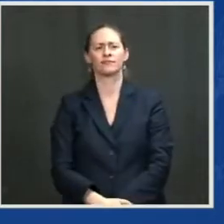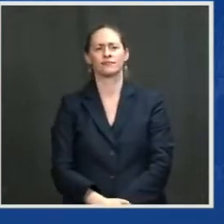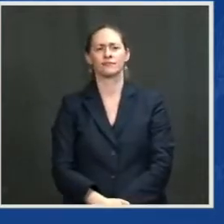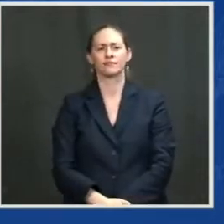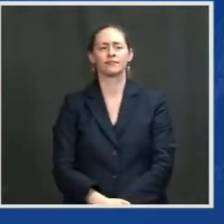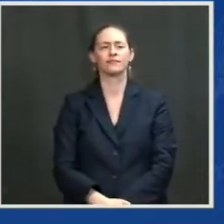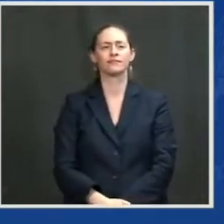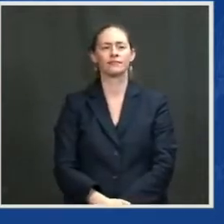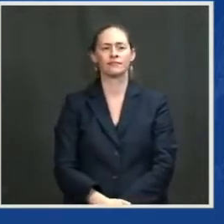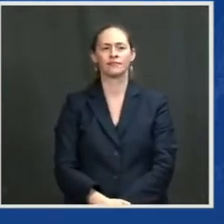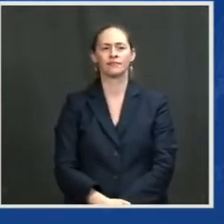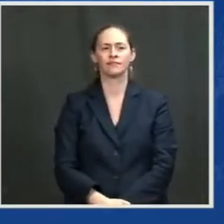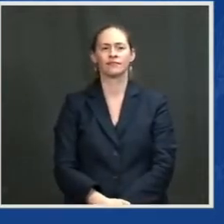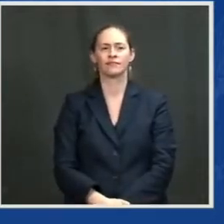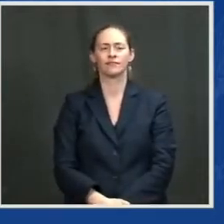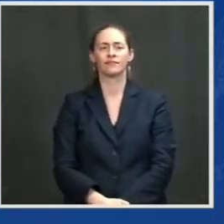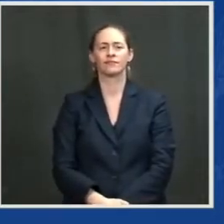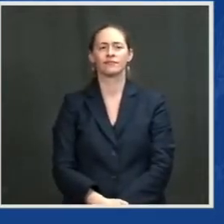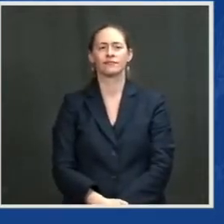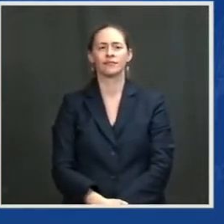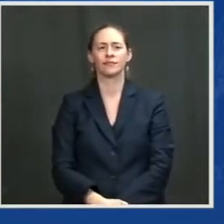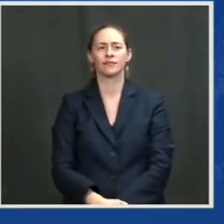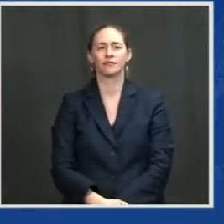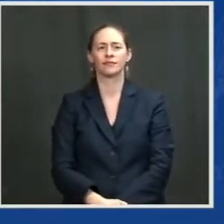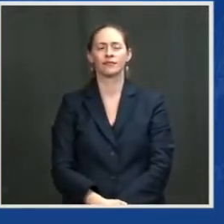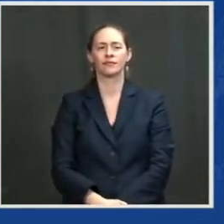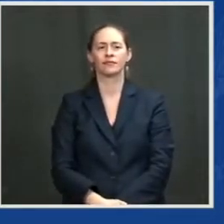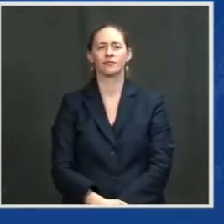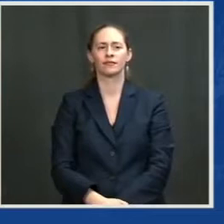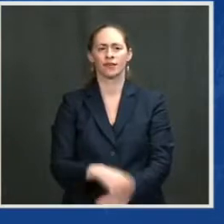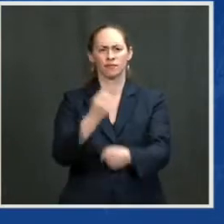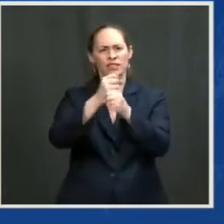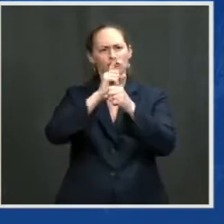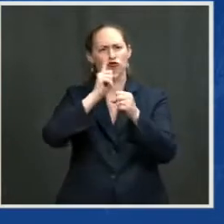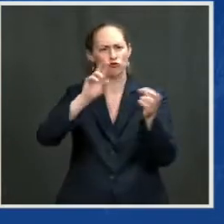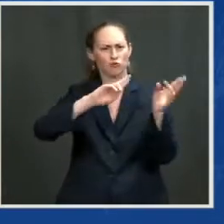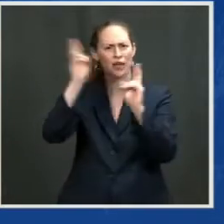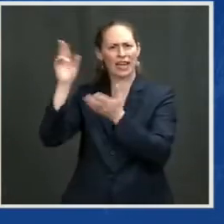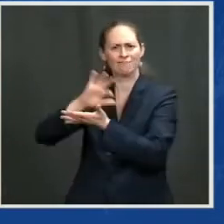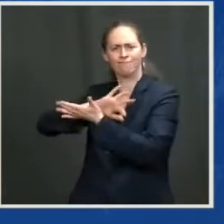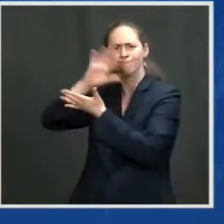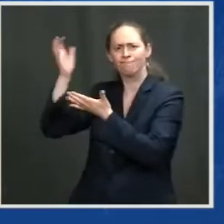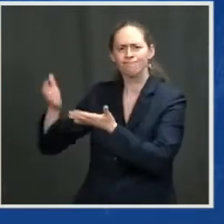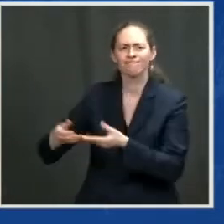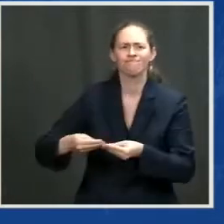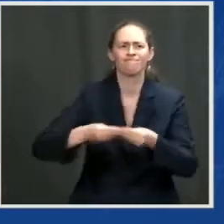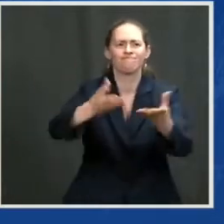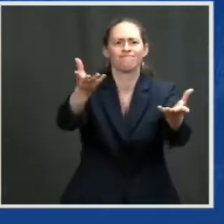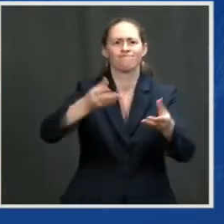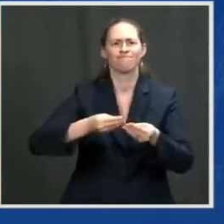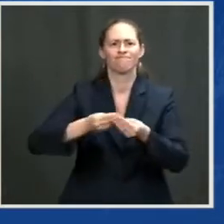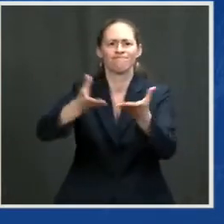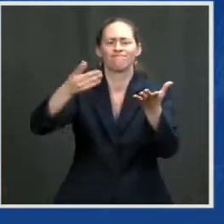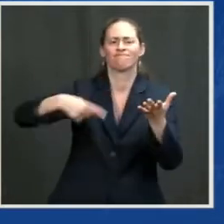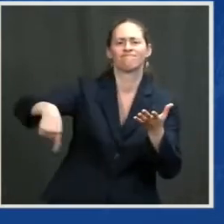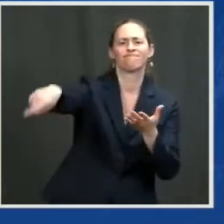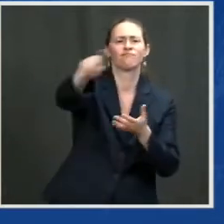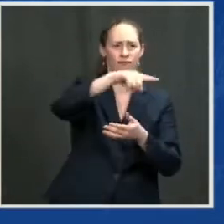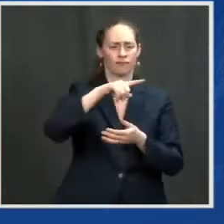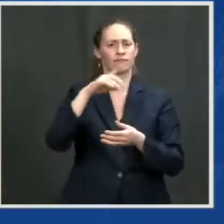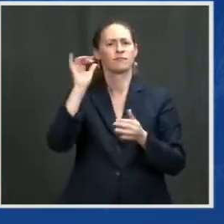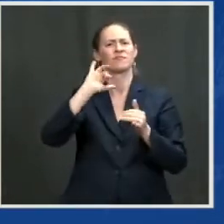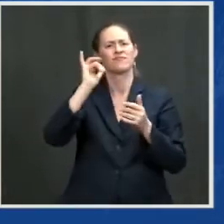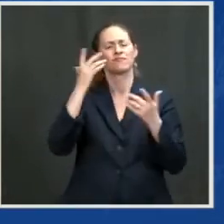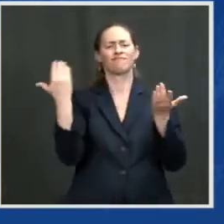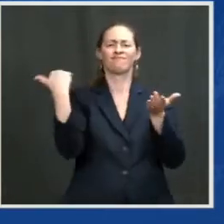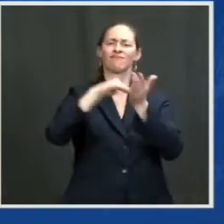in a position where it was available. But now it's about rebuilding America, rebuilding in a way that